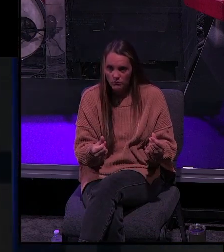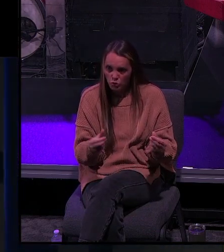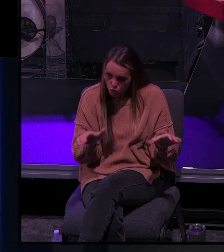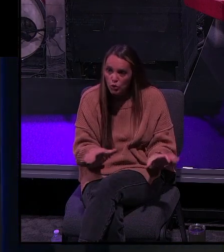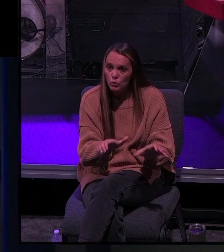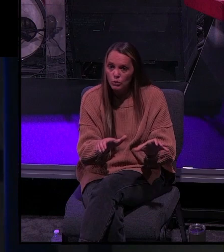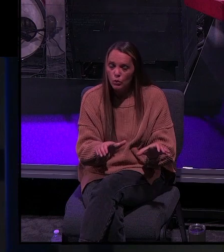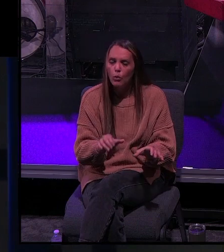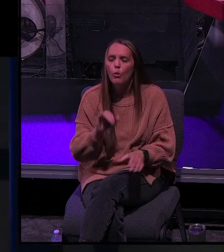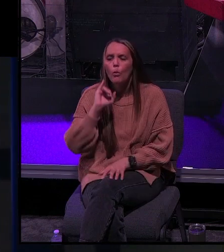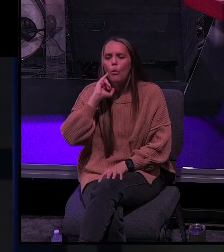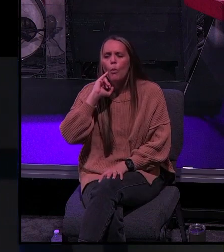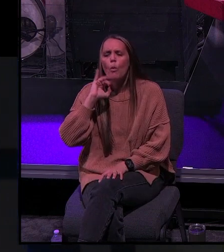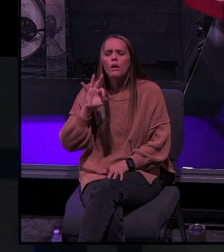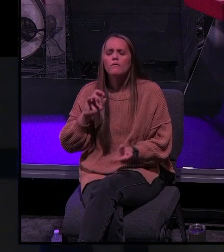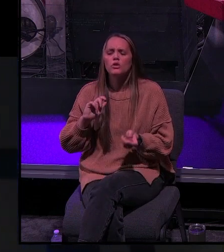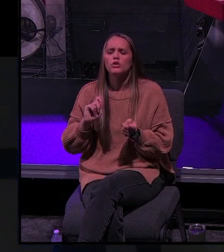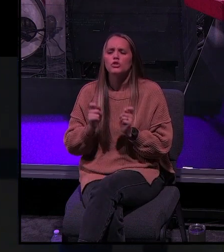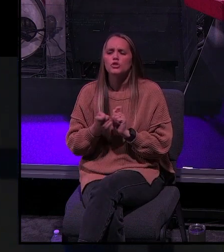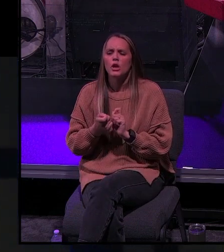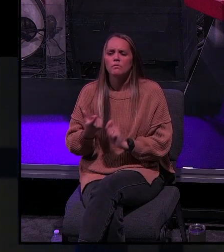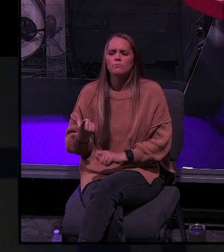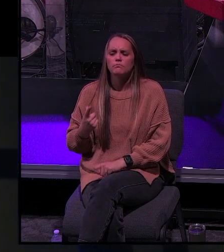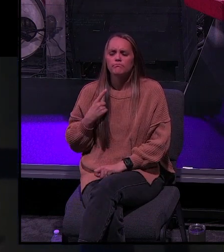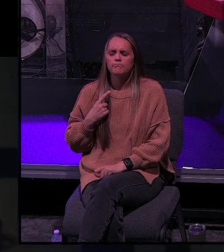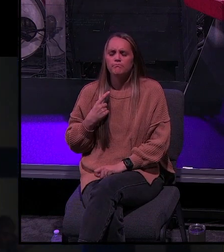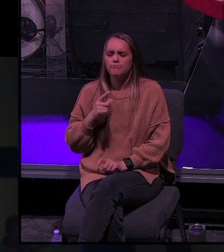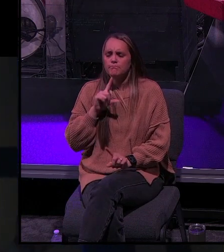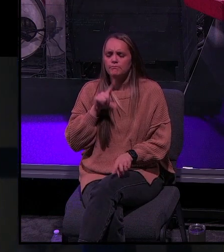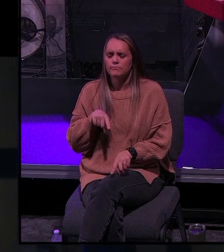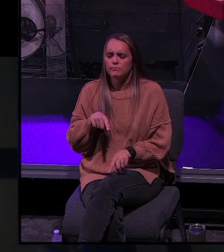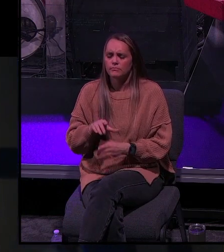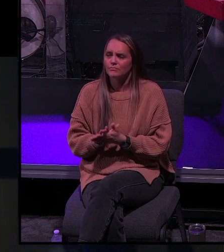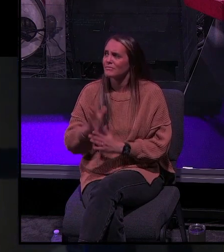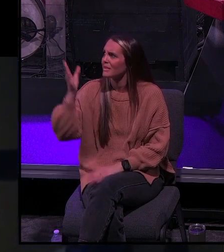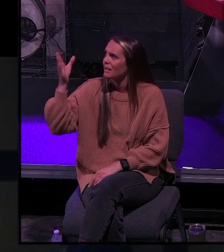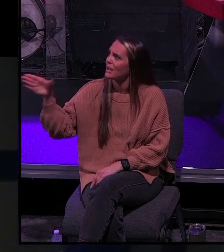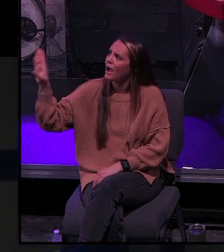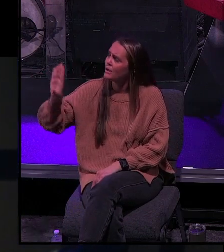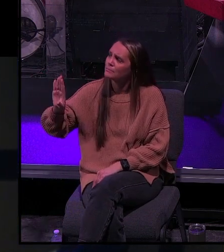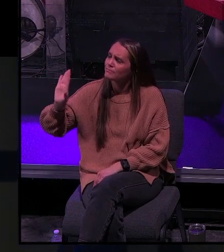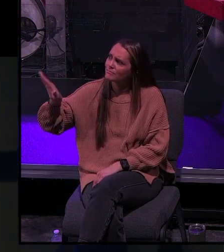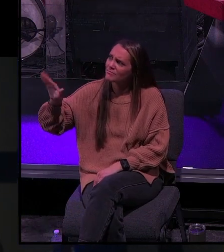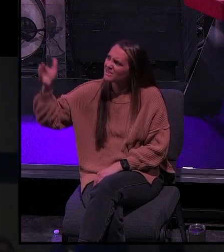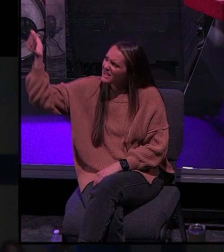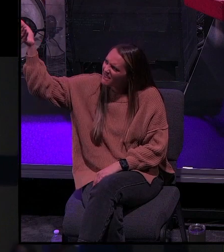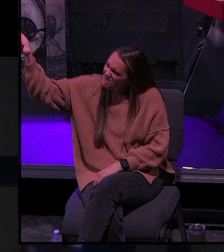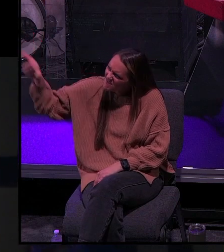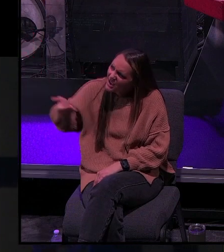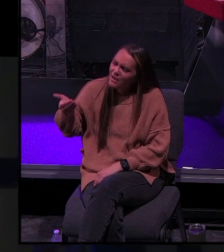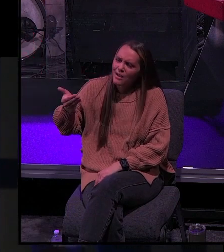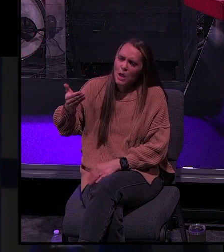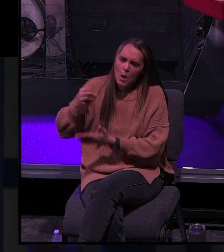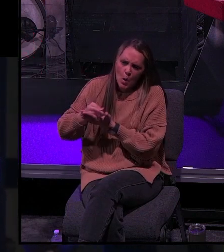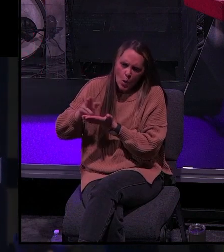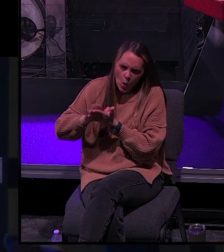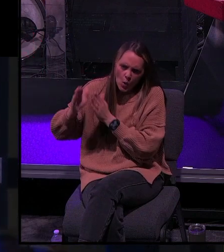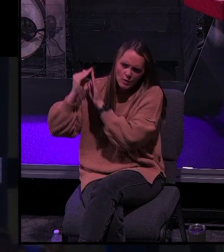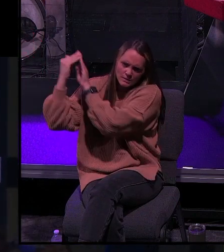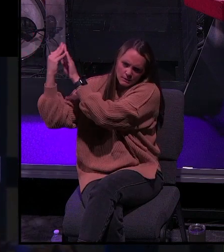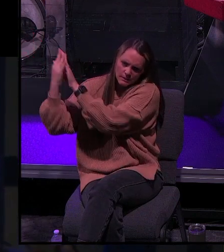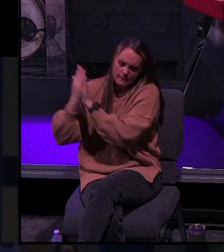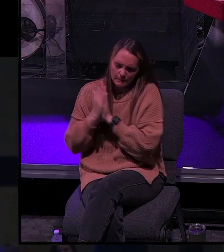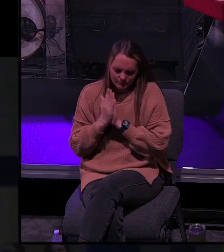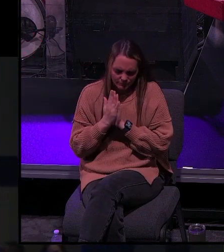What if we changed it? What if instead we changed our default to, God, I'm just inviting you, Holy Spirit. I'm inviting you into this place in my life.